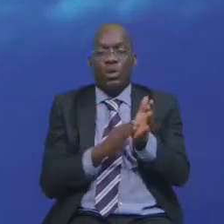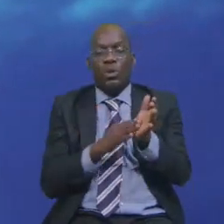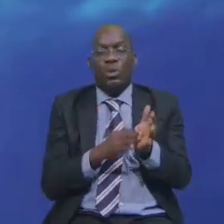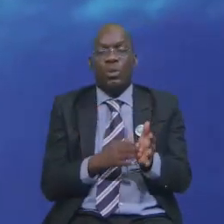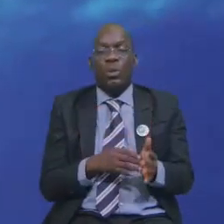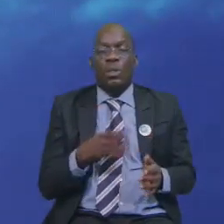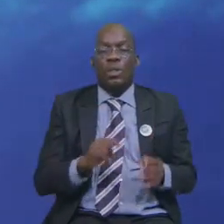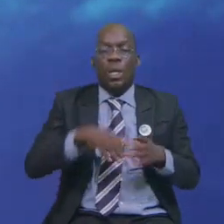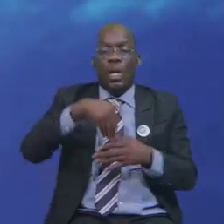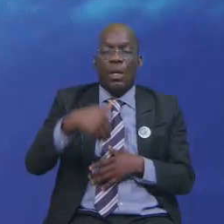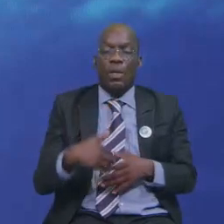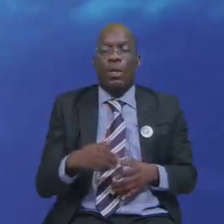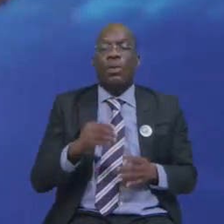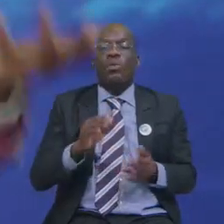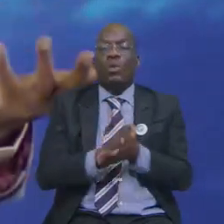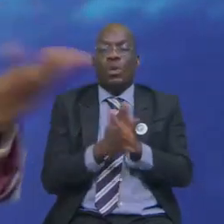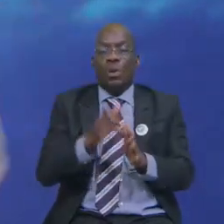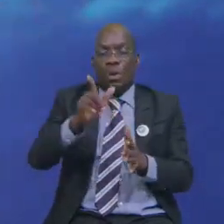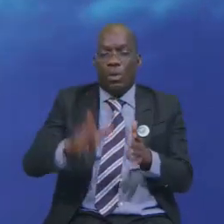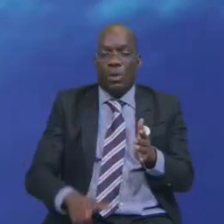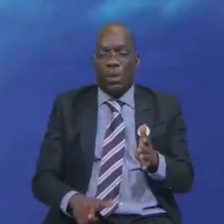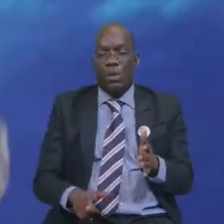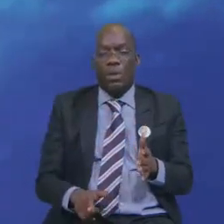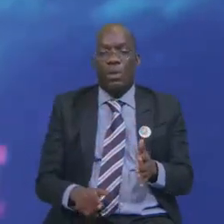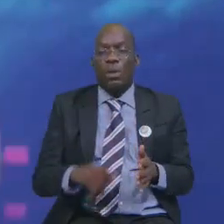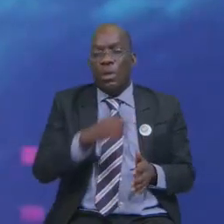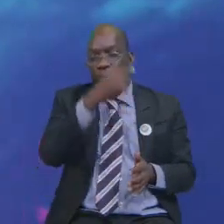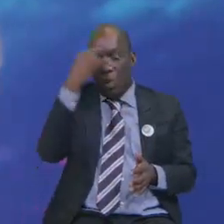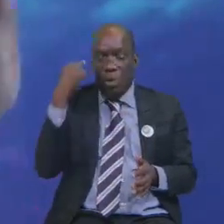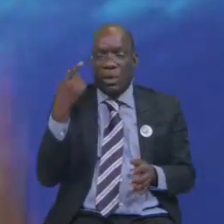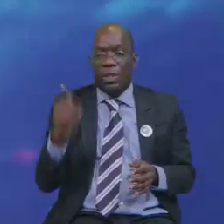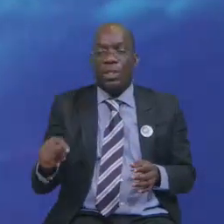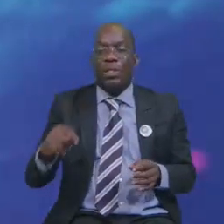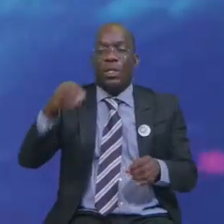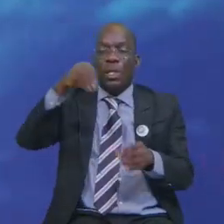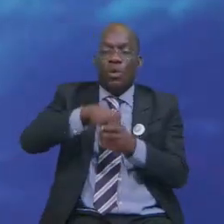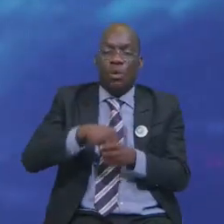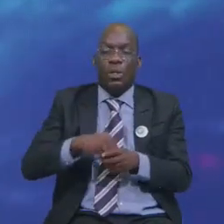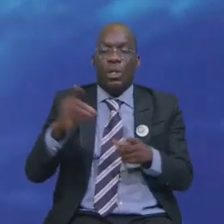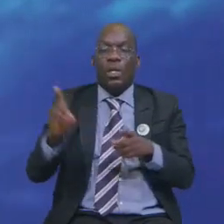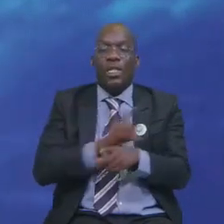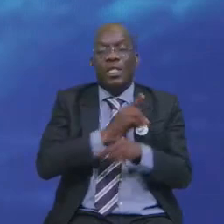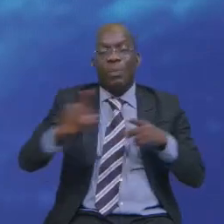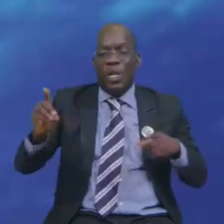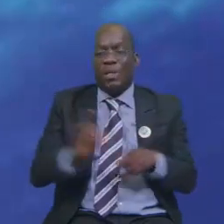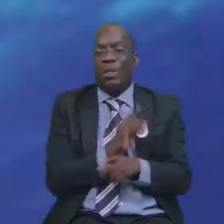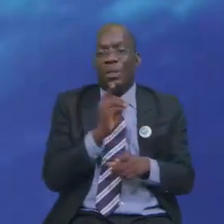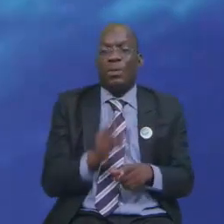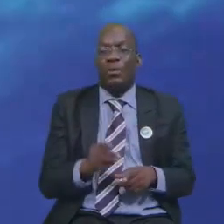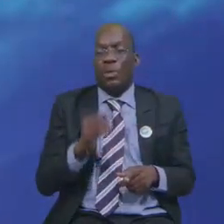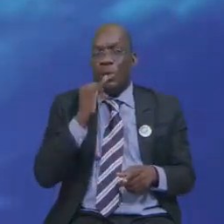discipline goes less, because the inward discipline is now